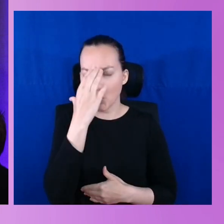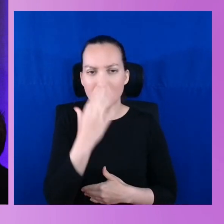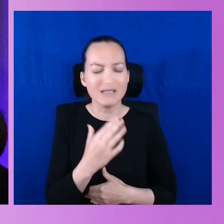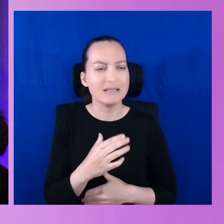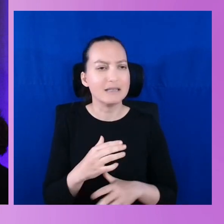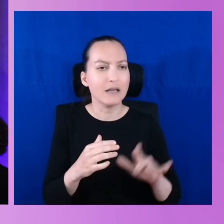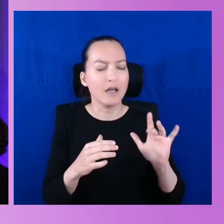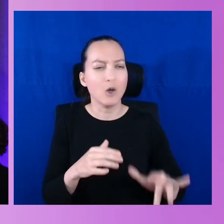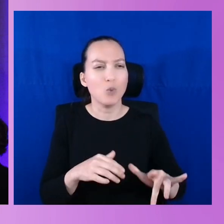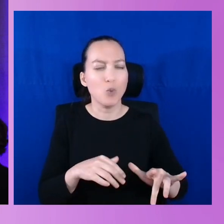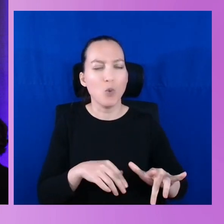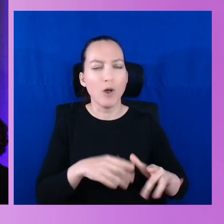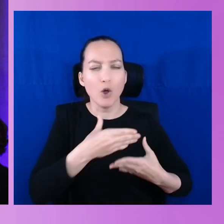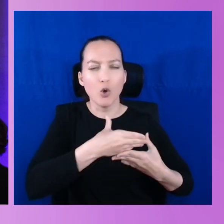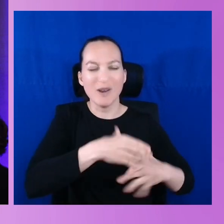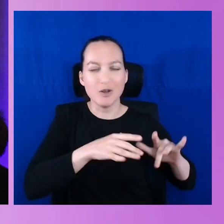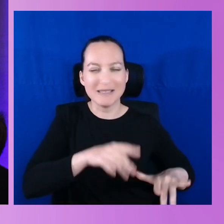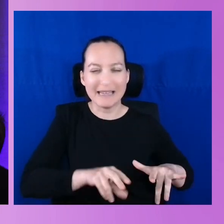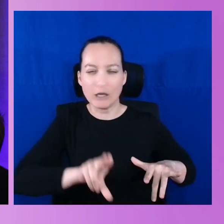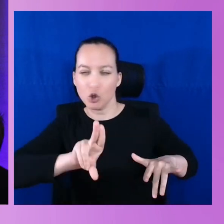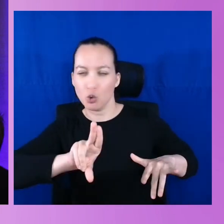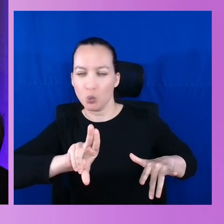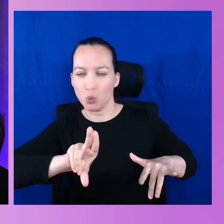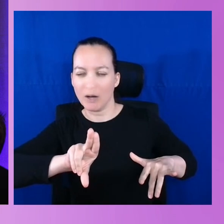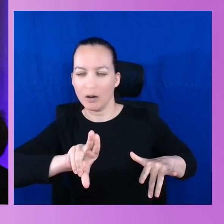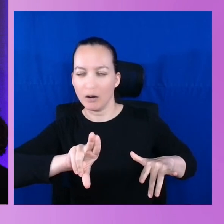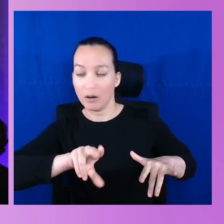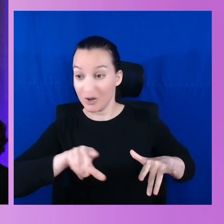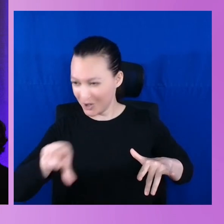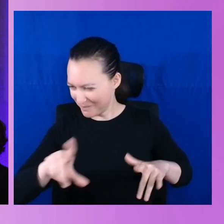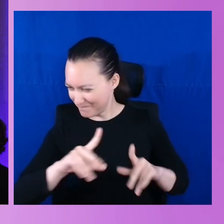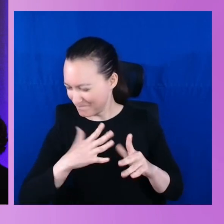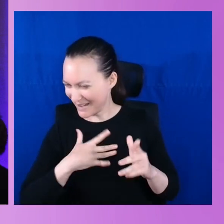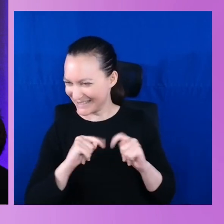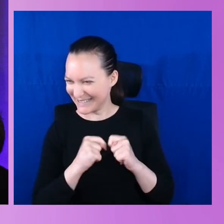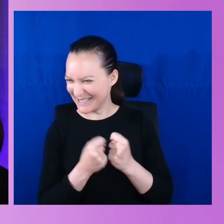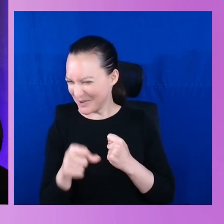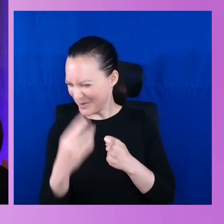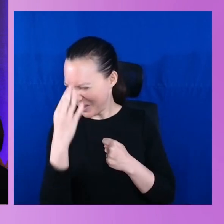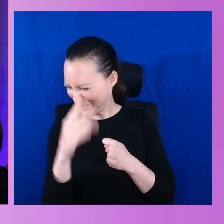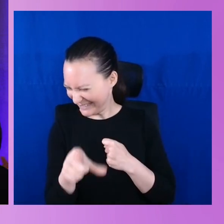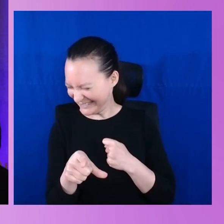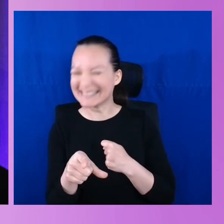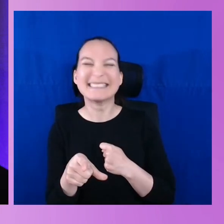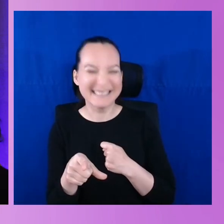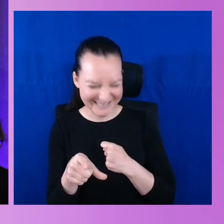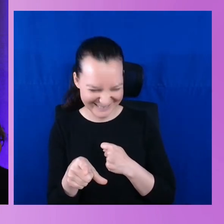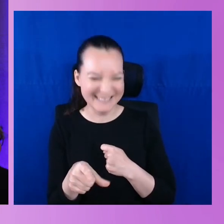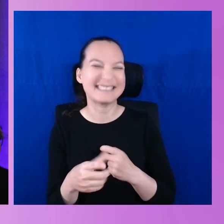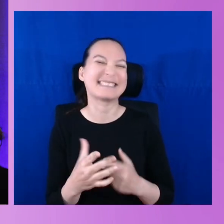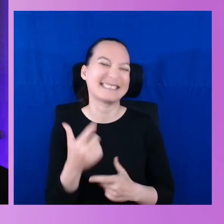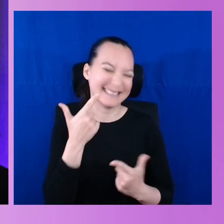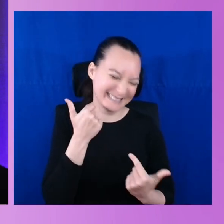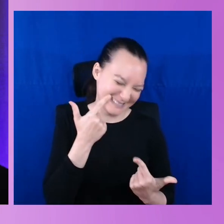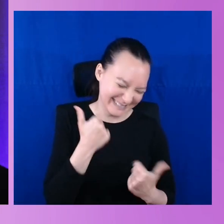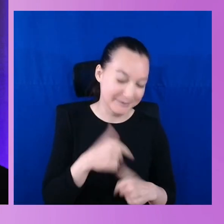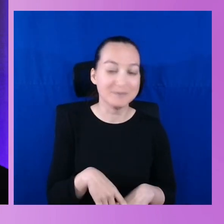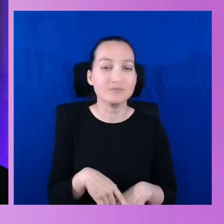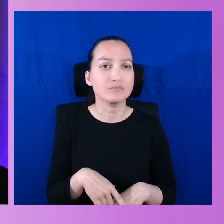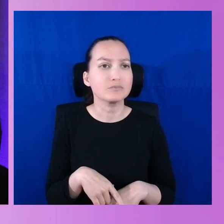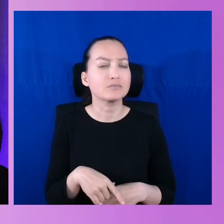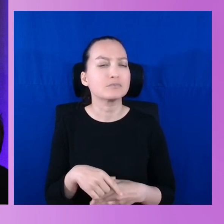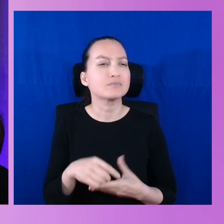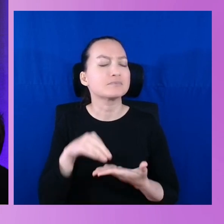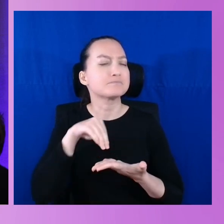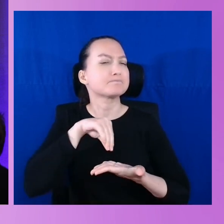Anyone heard that? Add that. You're on my team. You don't have to. I would like you. Just take a note of this